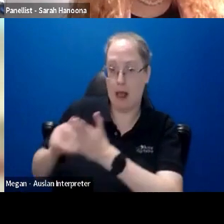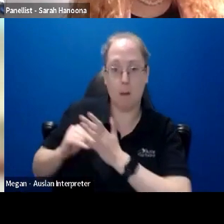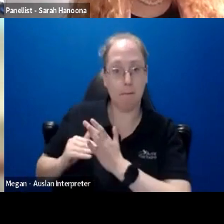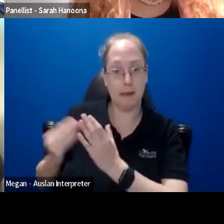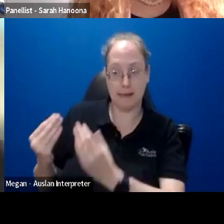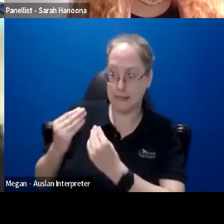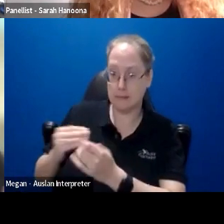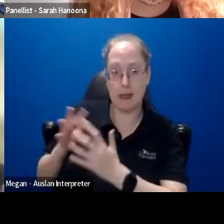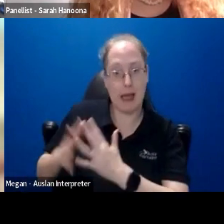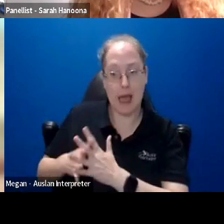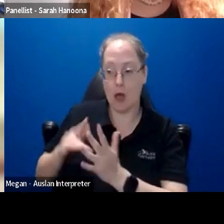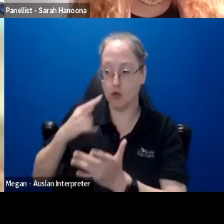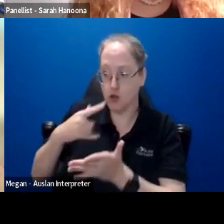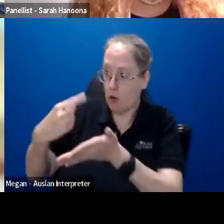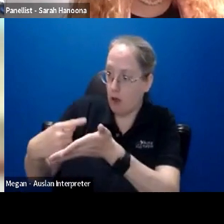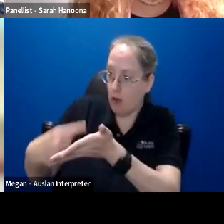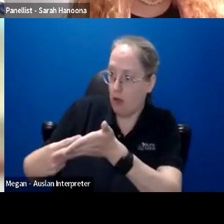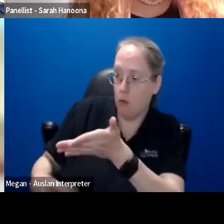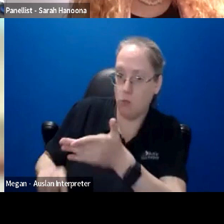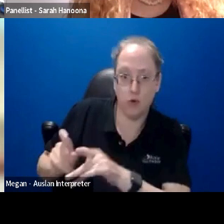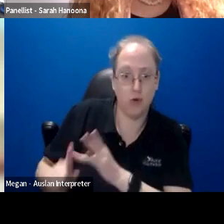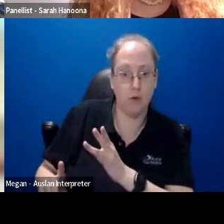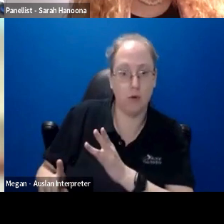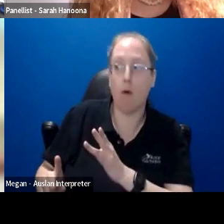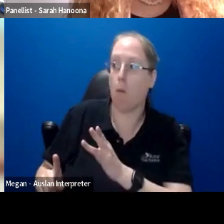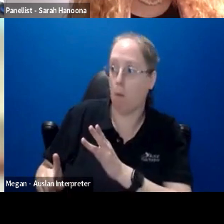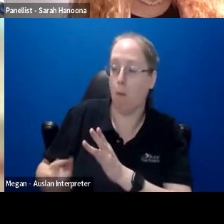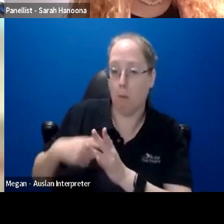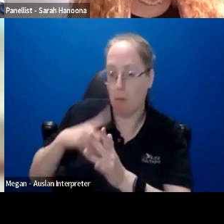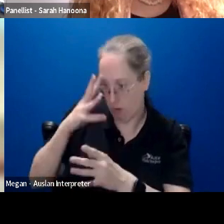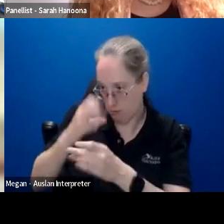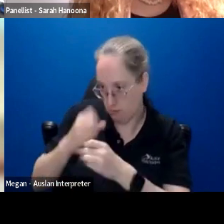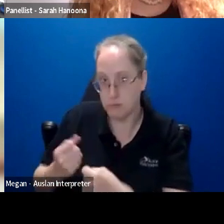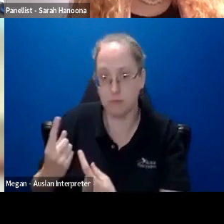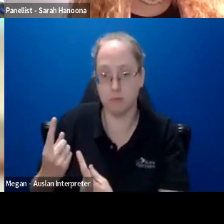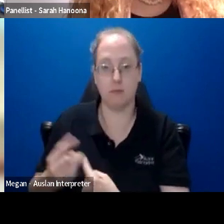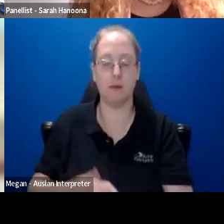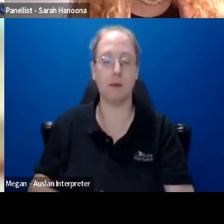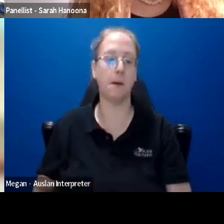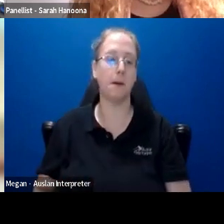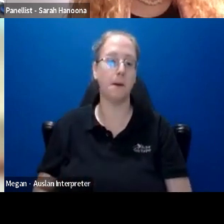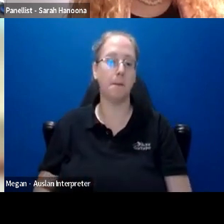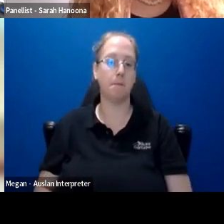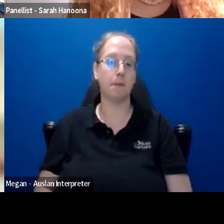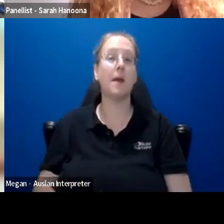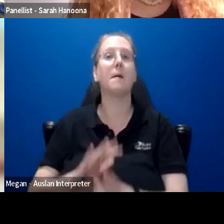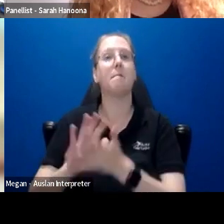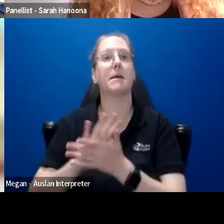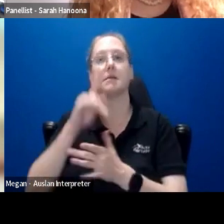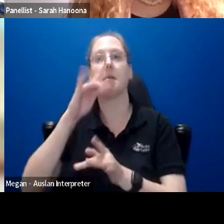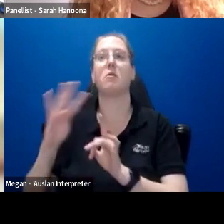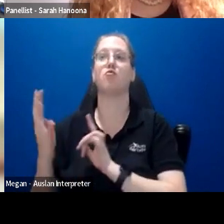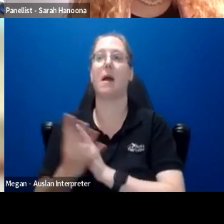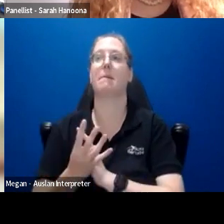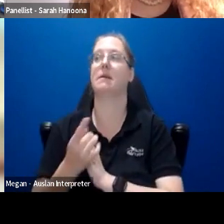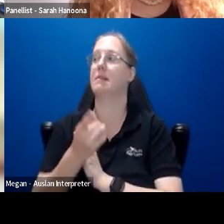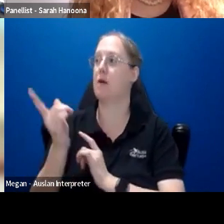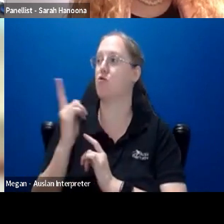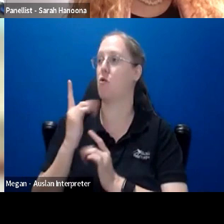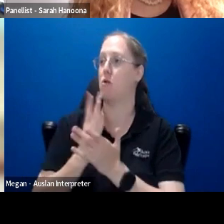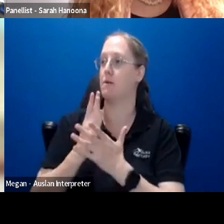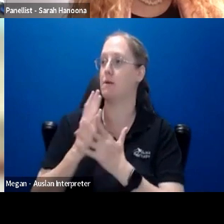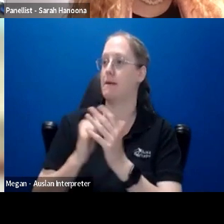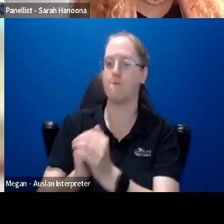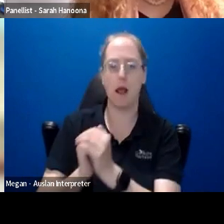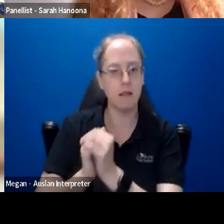you do it and this is how you don't do it. But what I'm trying to say is that I was around people who were really friendly. I felt